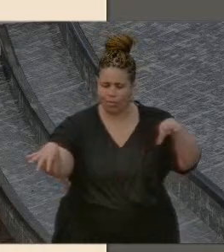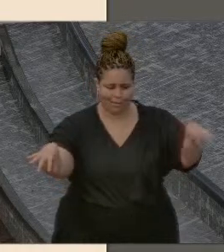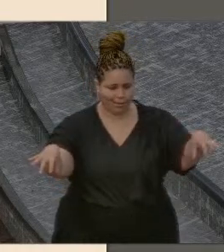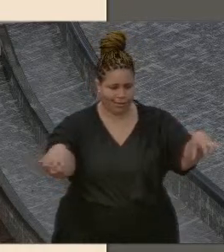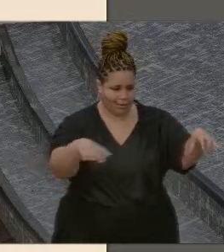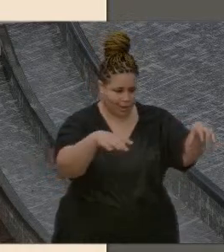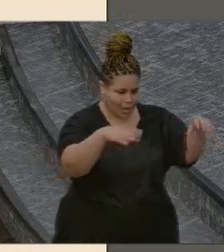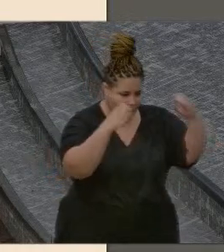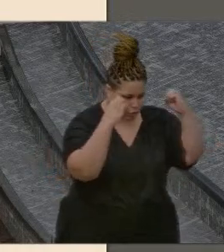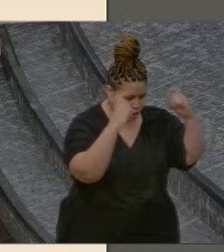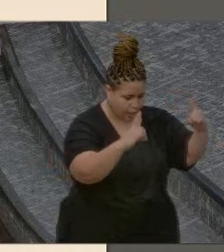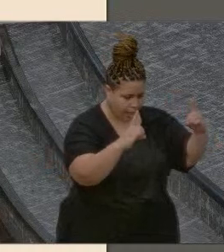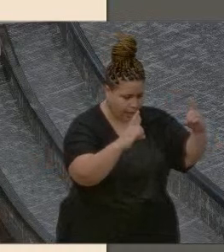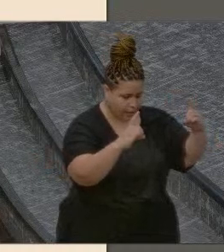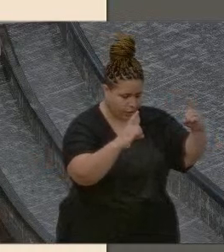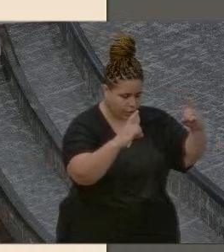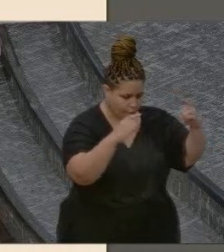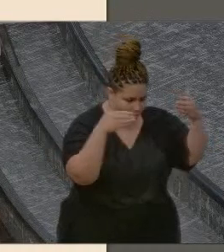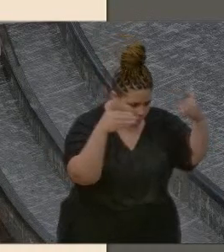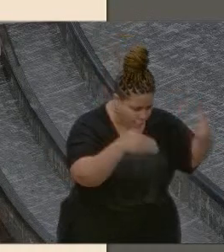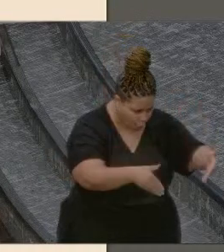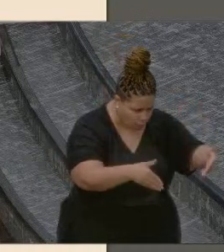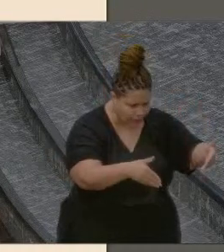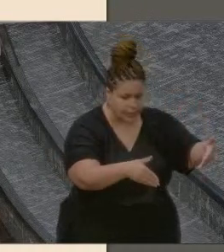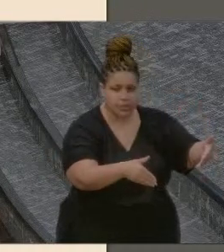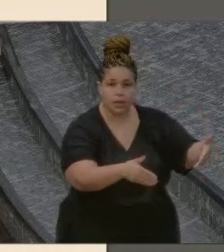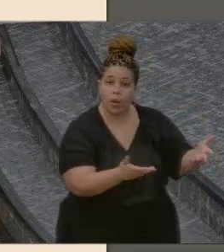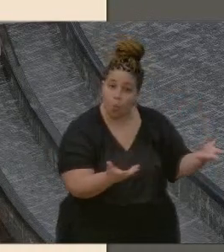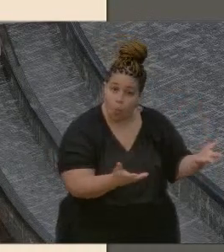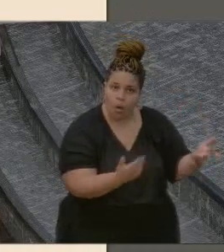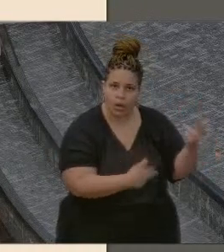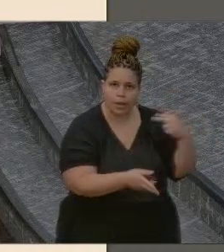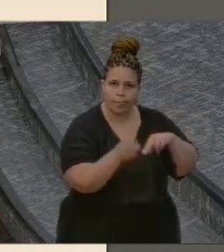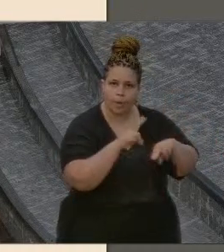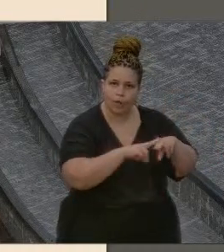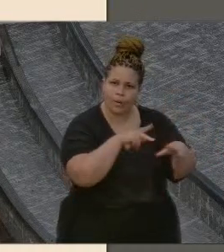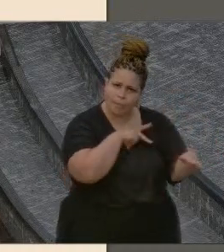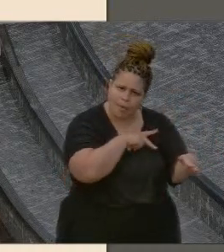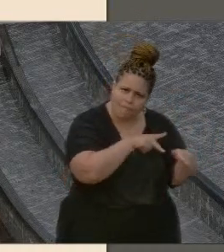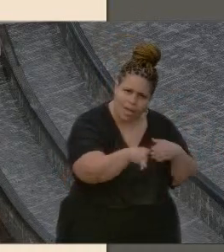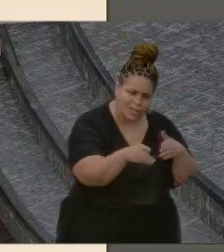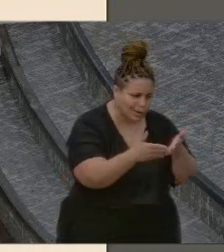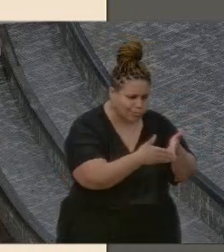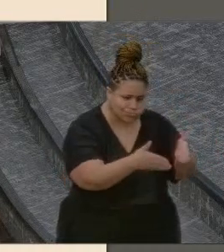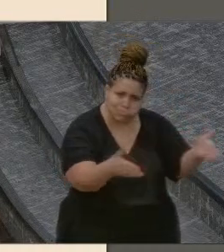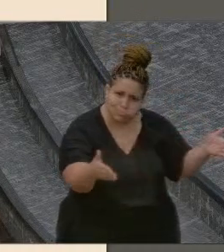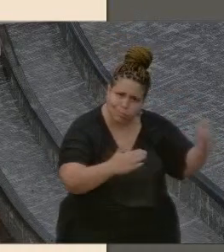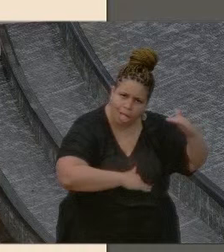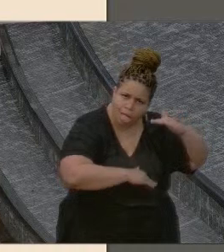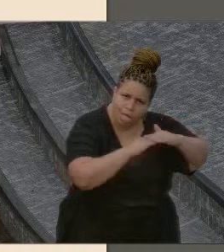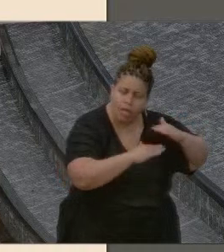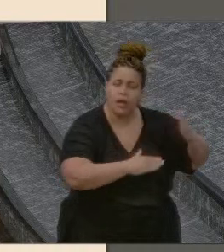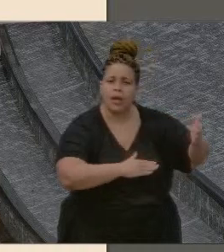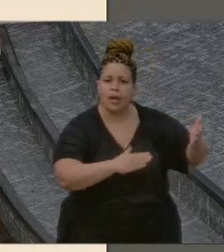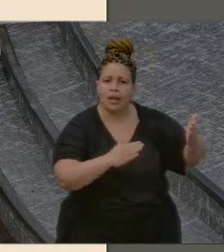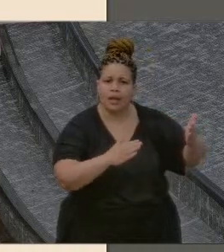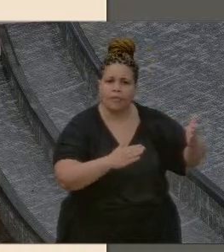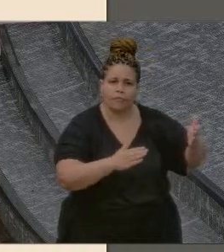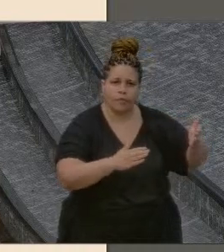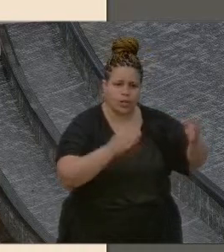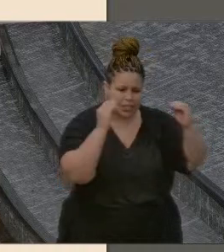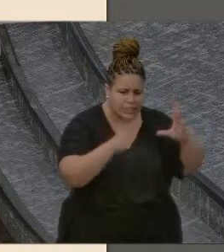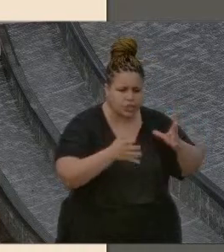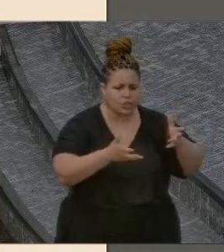educator-focused programs that's focused on improving the professional capacity of our educators to handle some of the